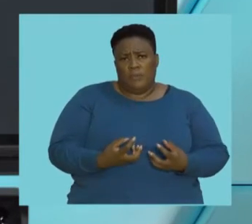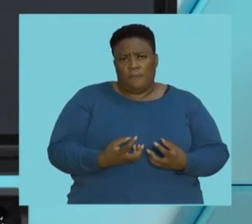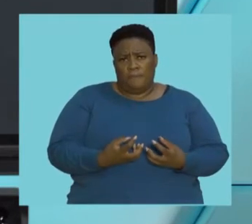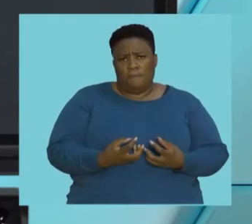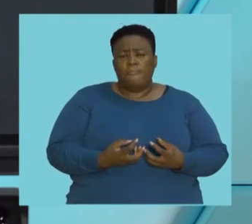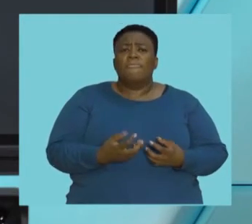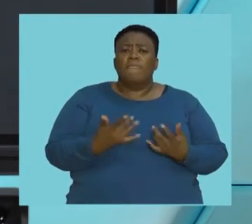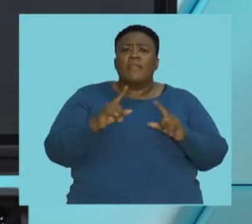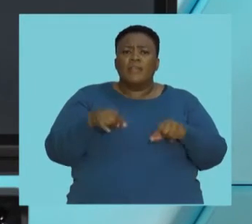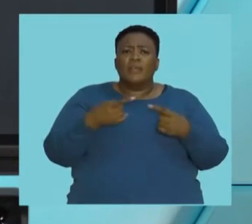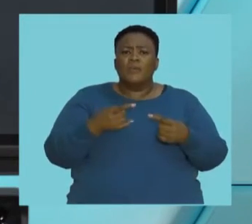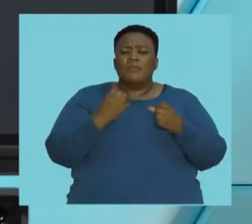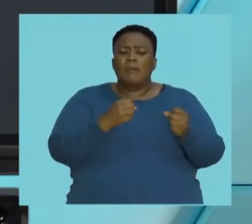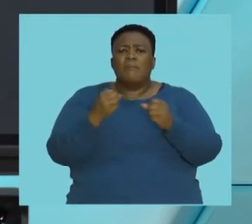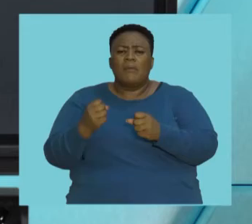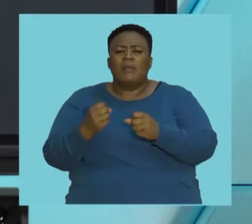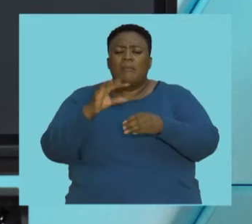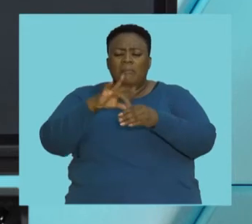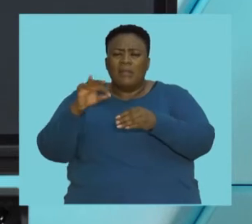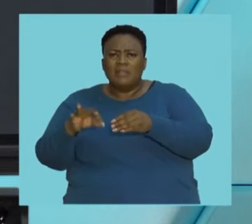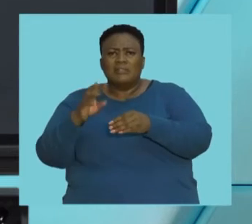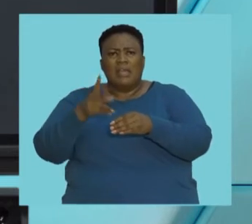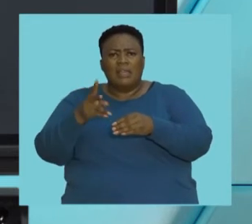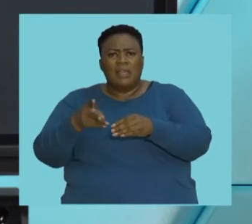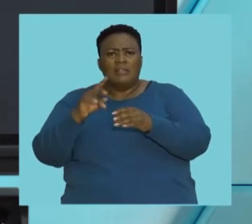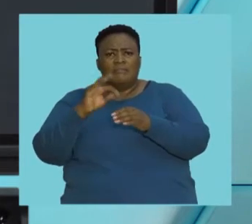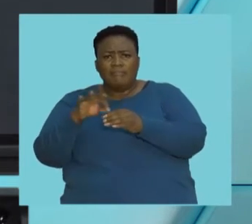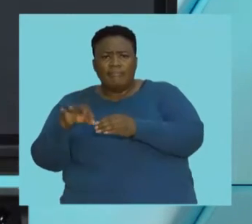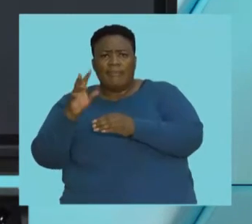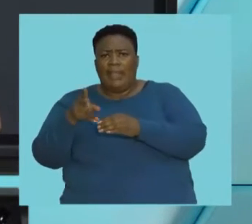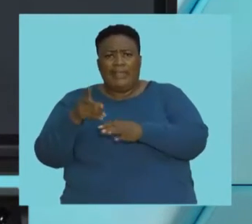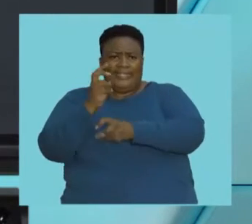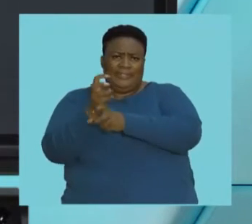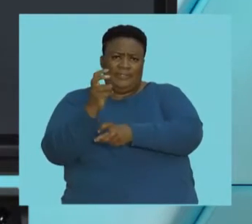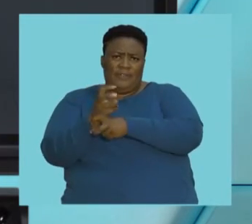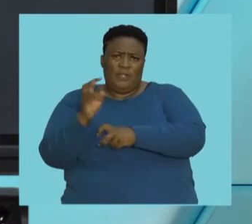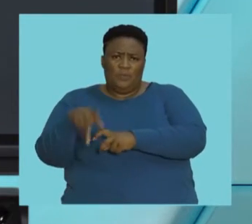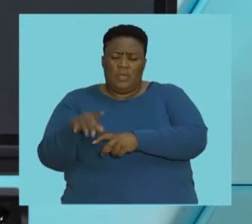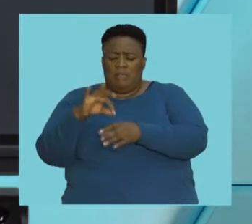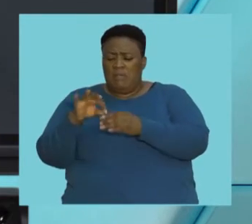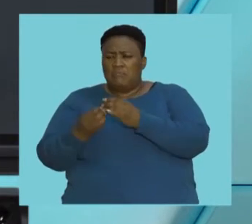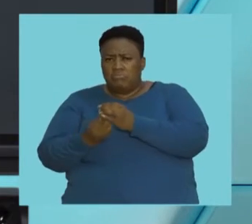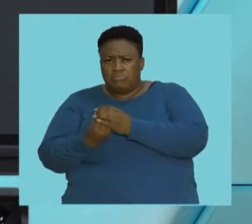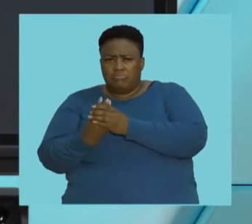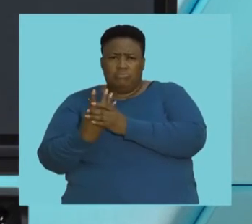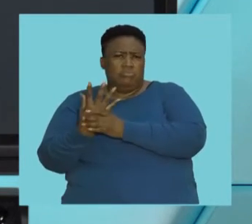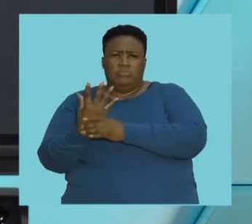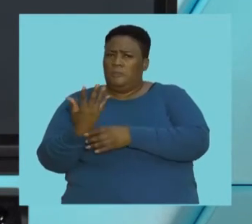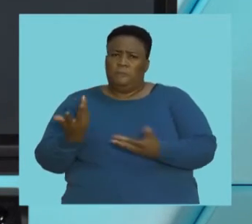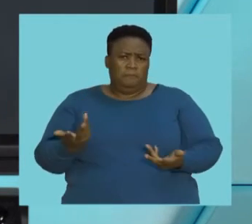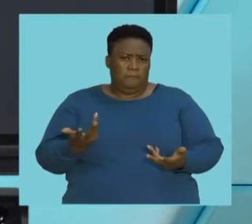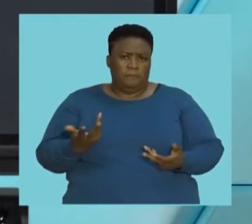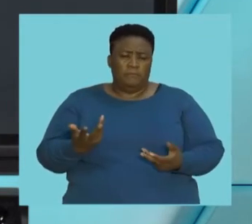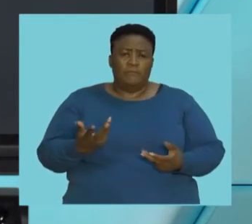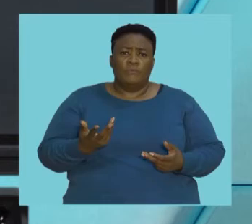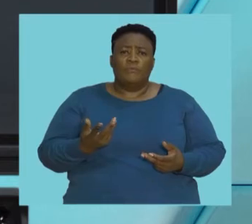the next season. So this occurs over years of time, and then eventually leading to the land becoming arid, and we